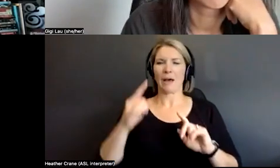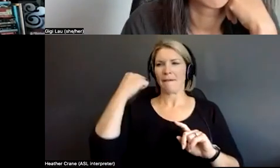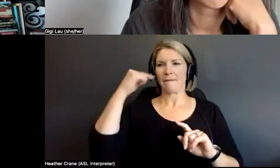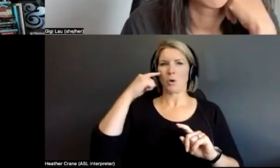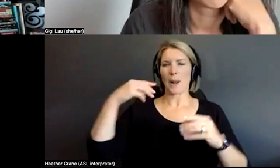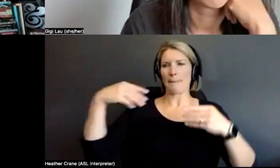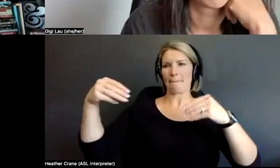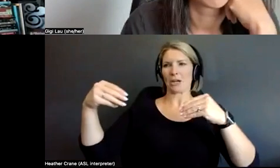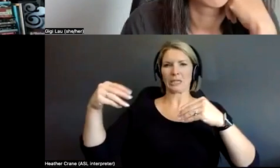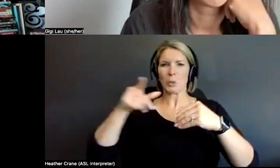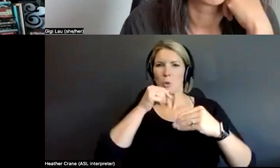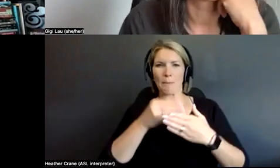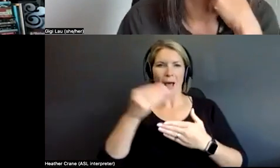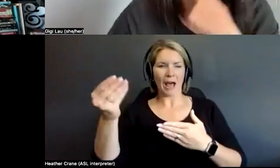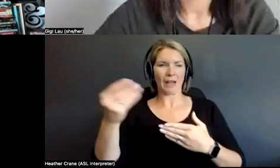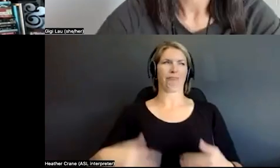to do.